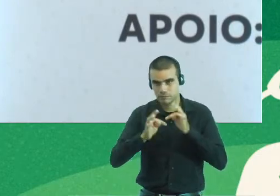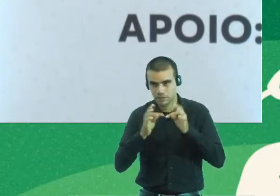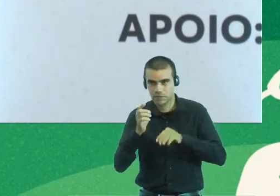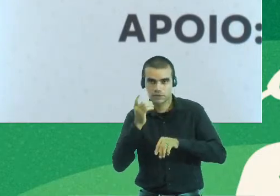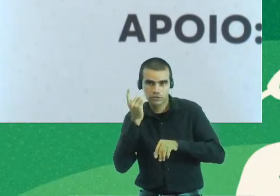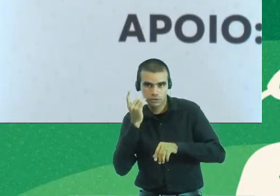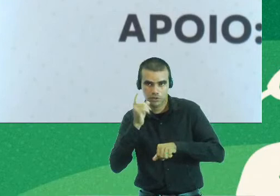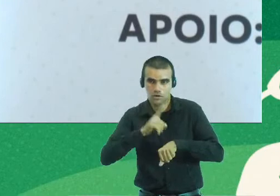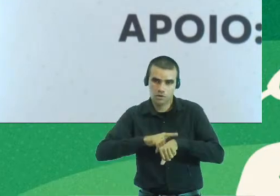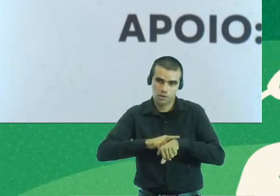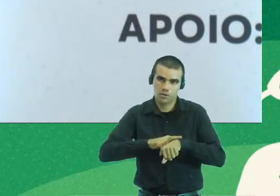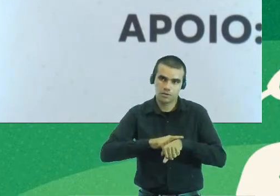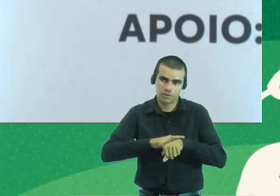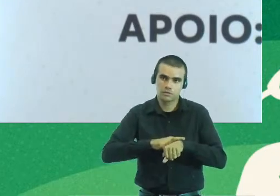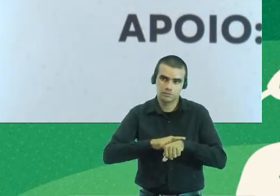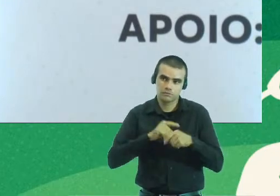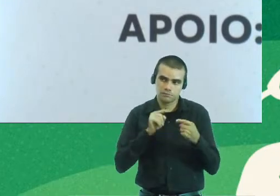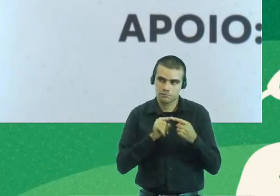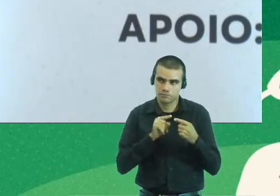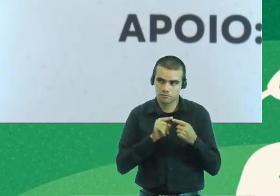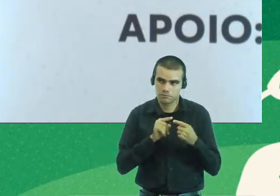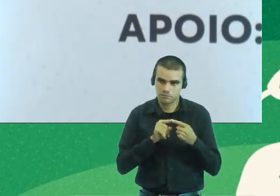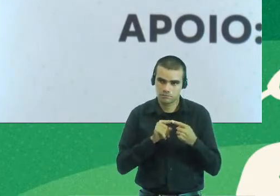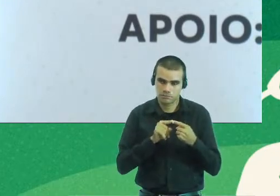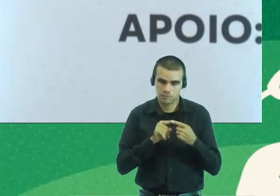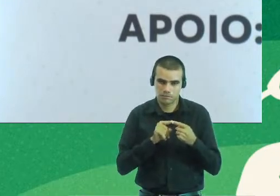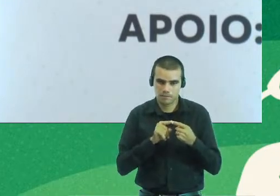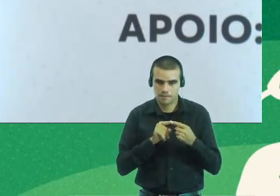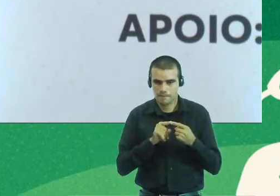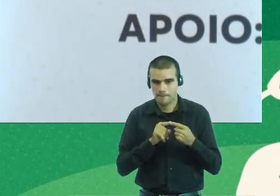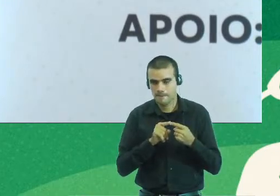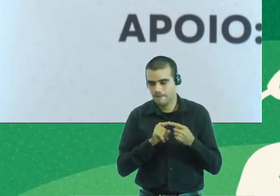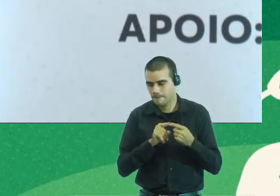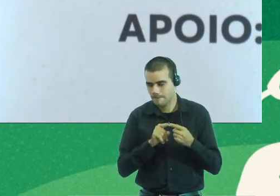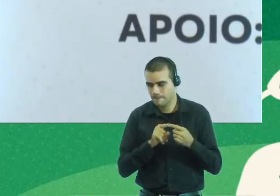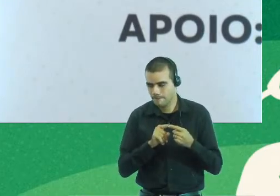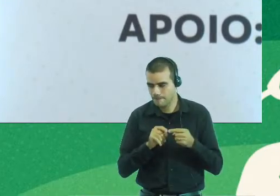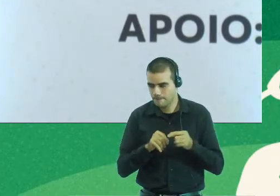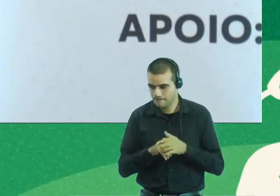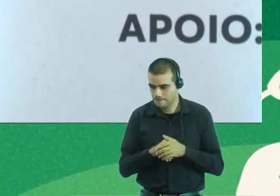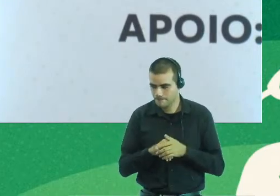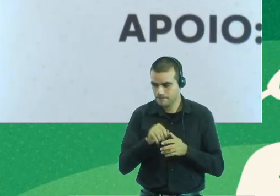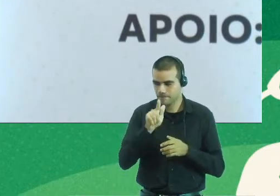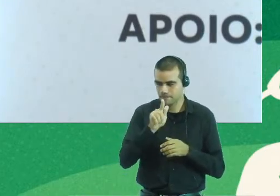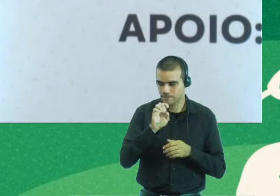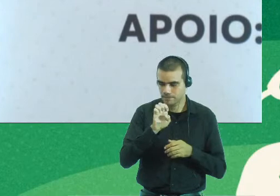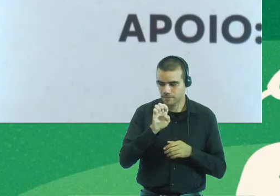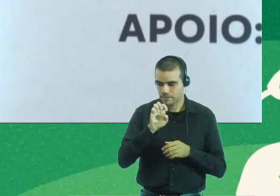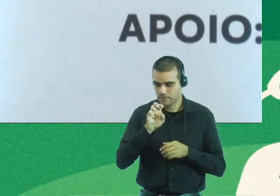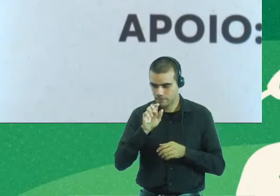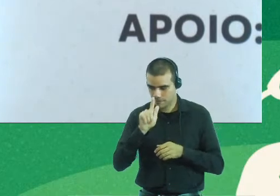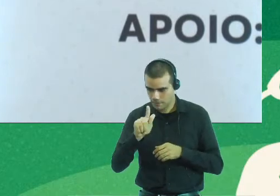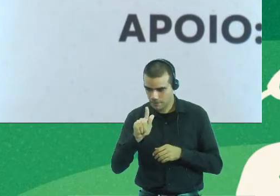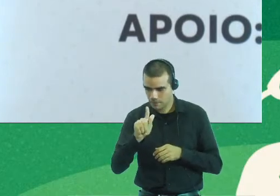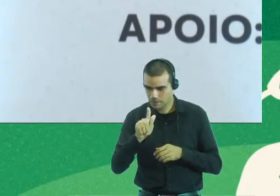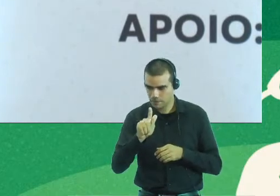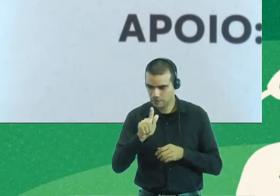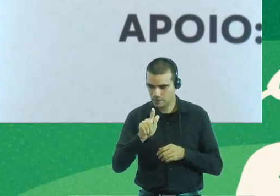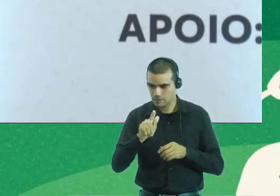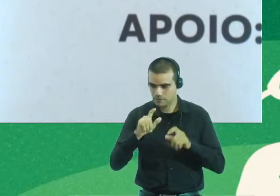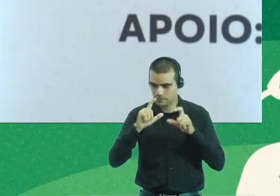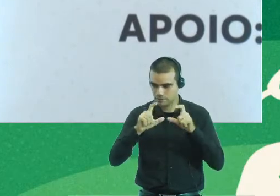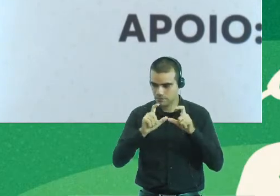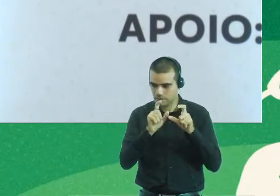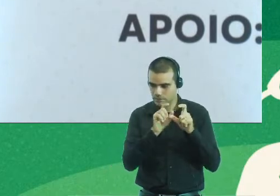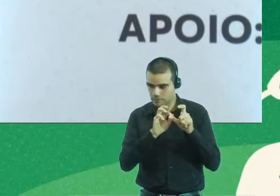use. So I'm going to say arrow.get, and this you can give it a string. So I can give it